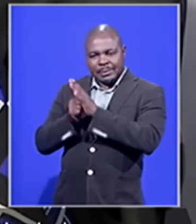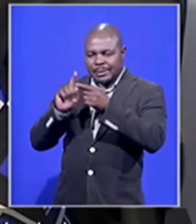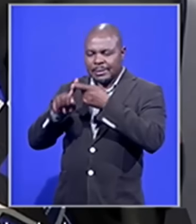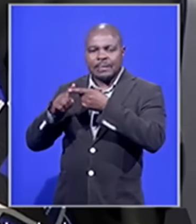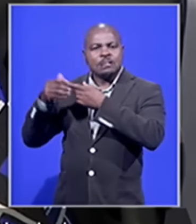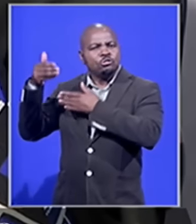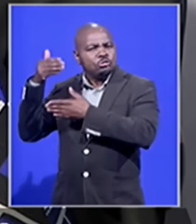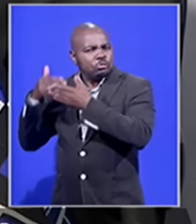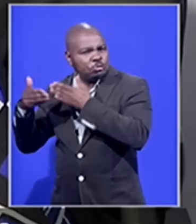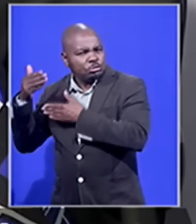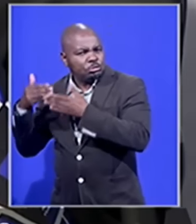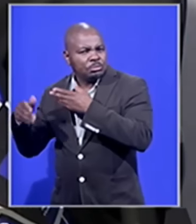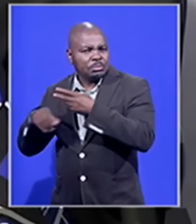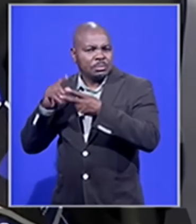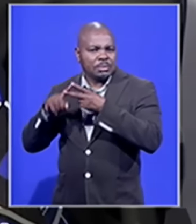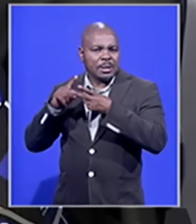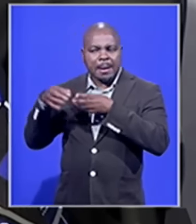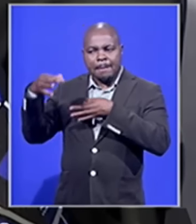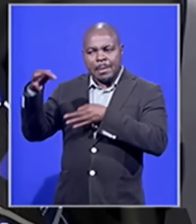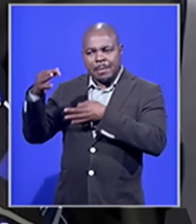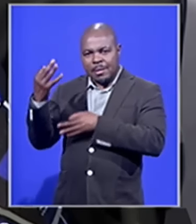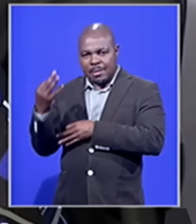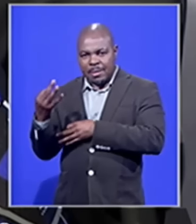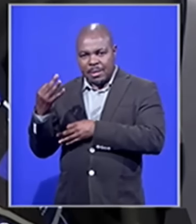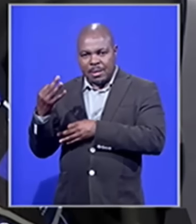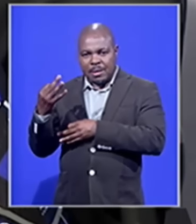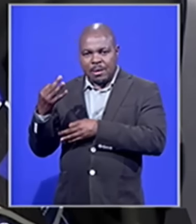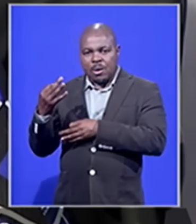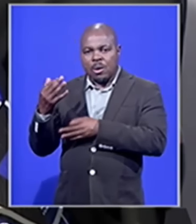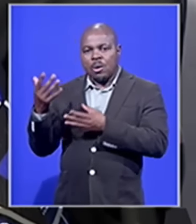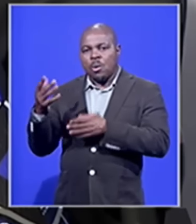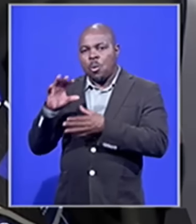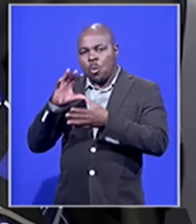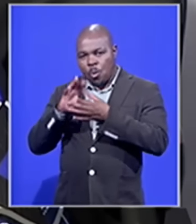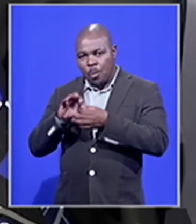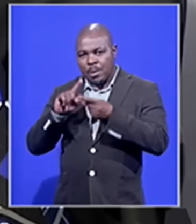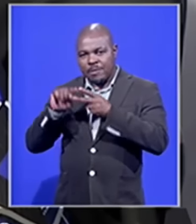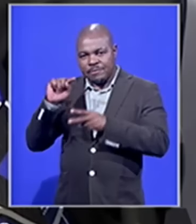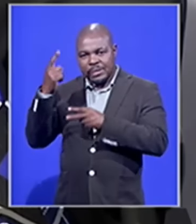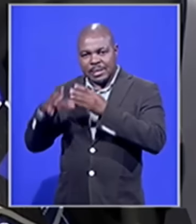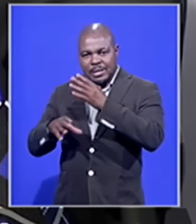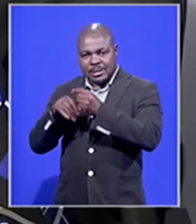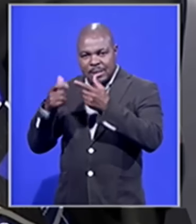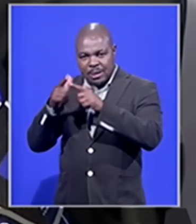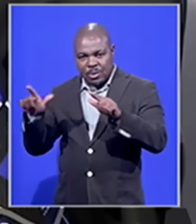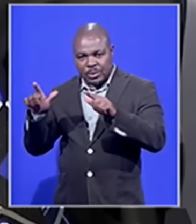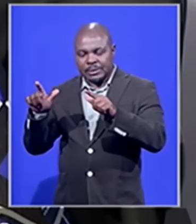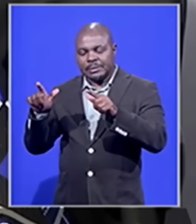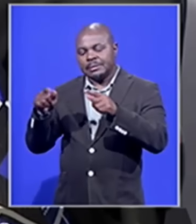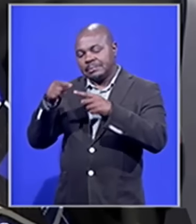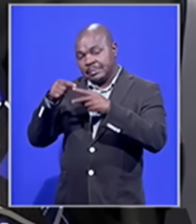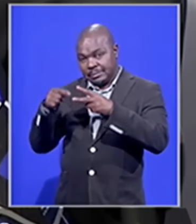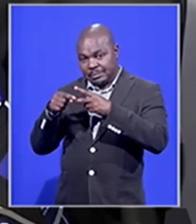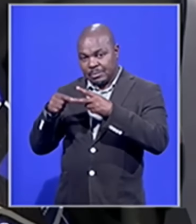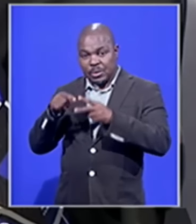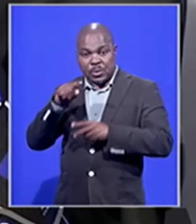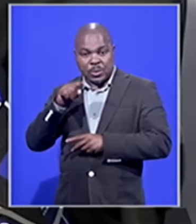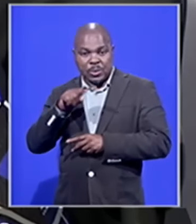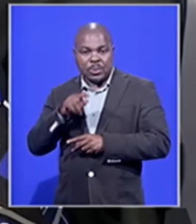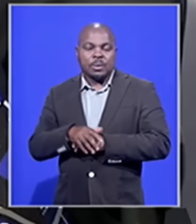history and paper 3 for home and first additional languages based on